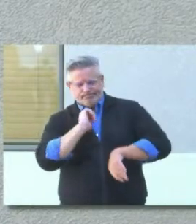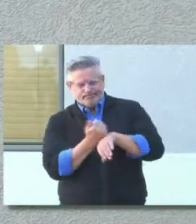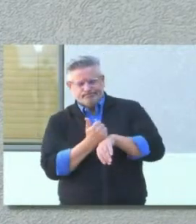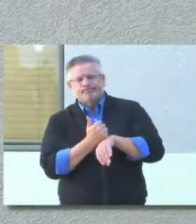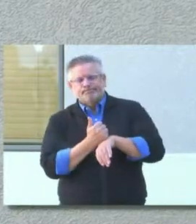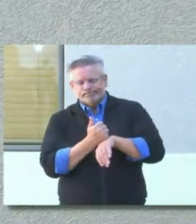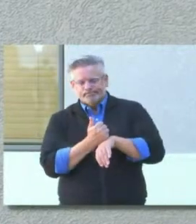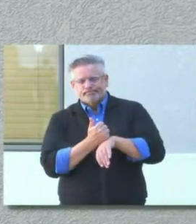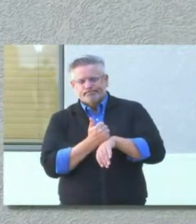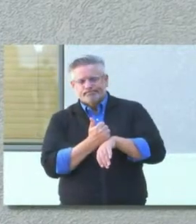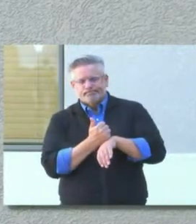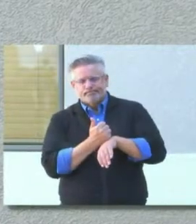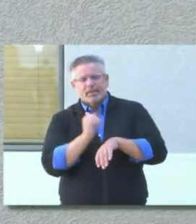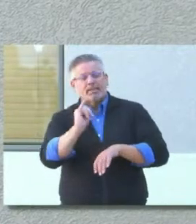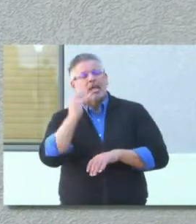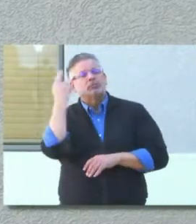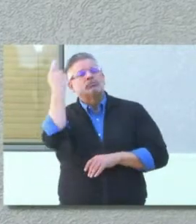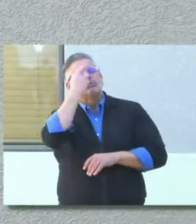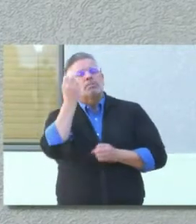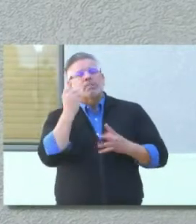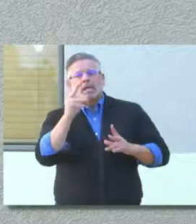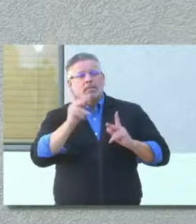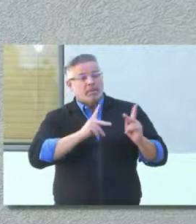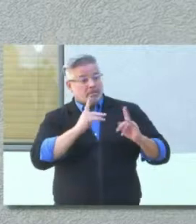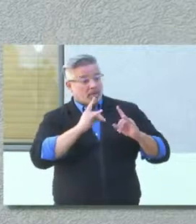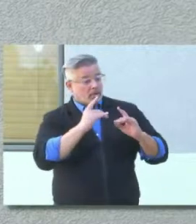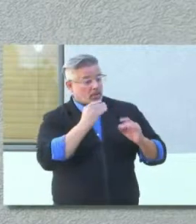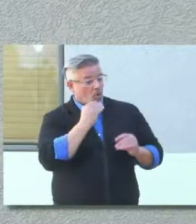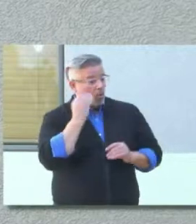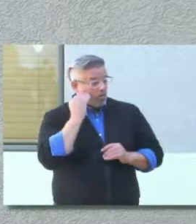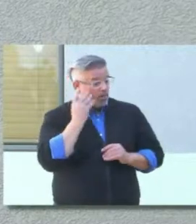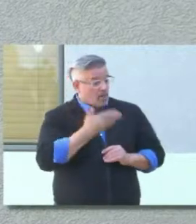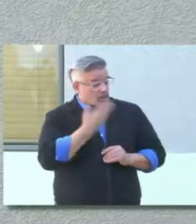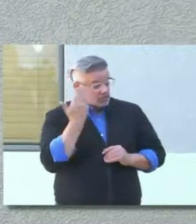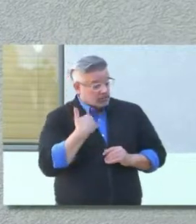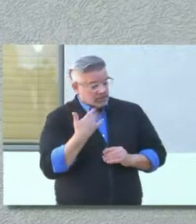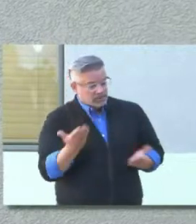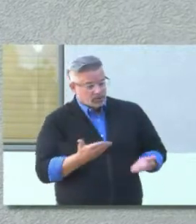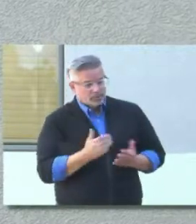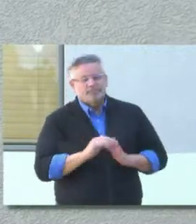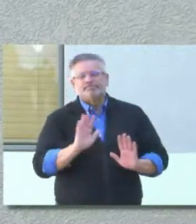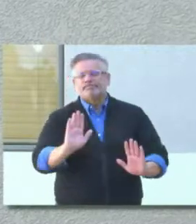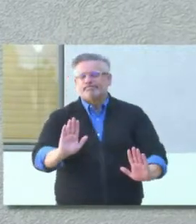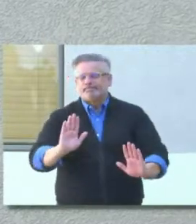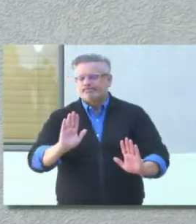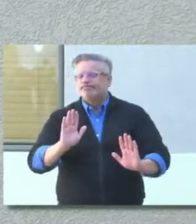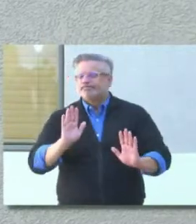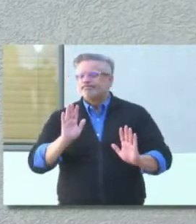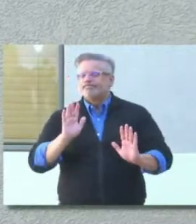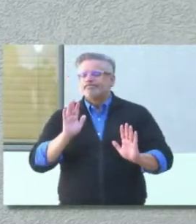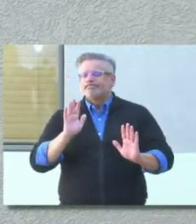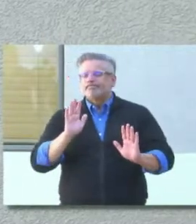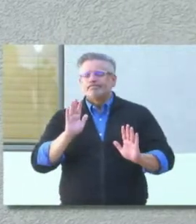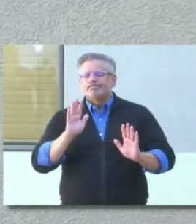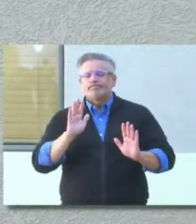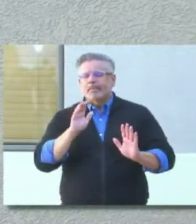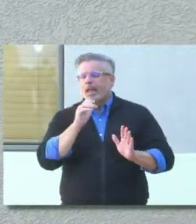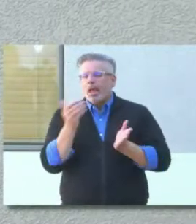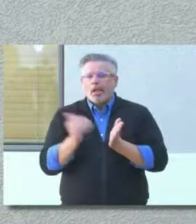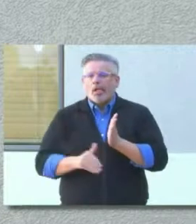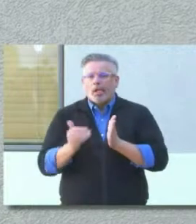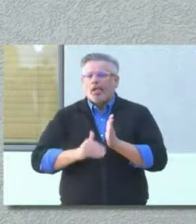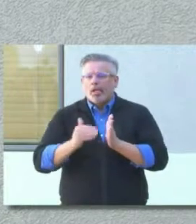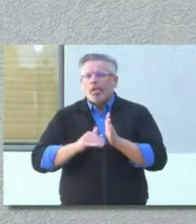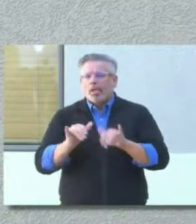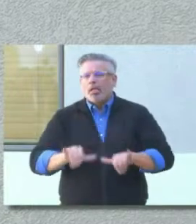the underlying reason so many people out in the streets and sidewalks in the first place. Listen, I've said this many times. I won't burden you